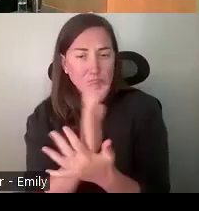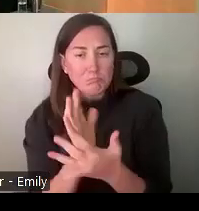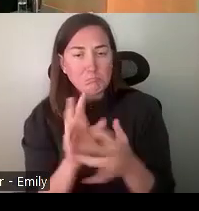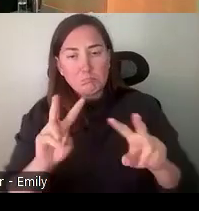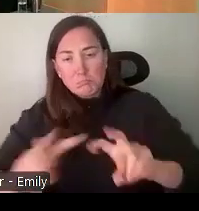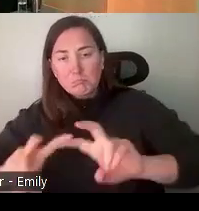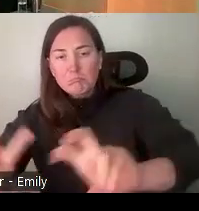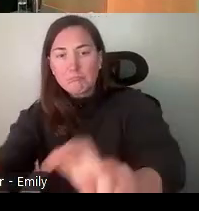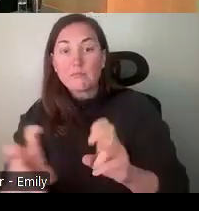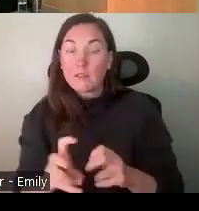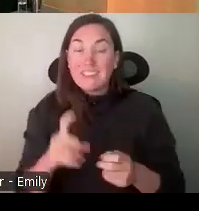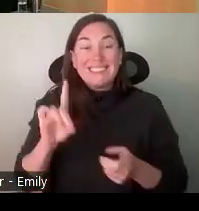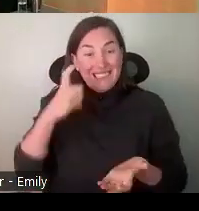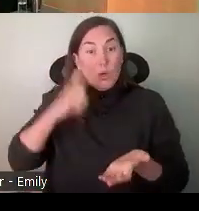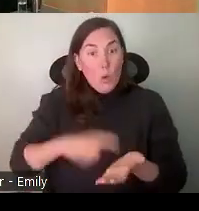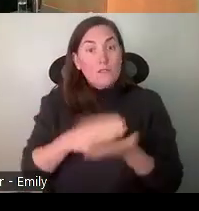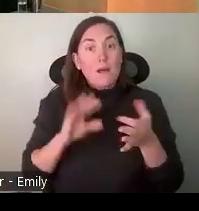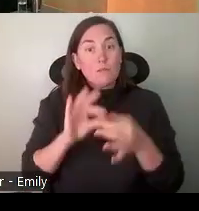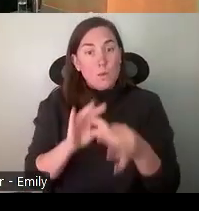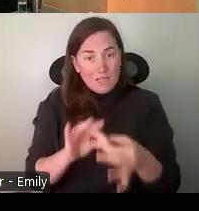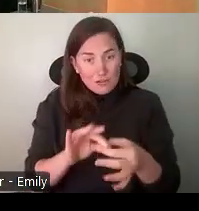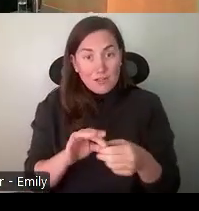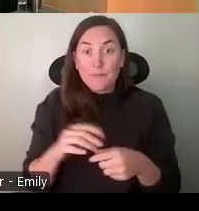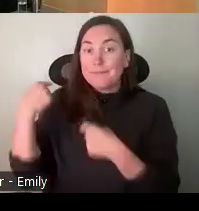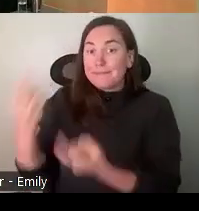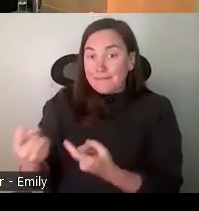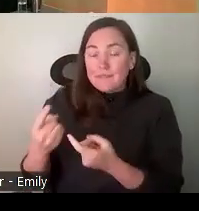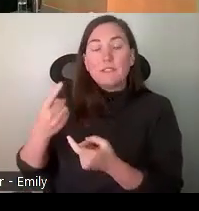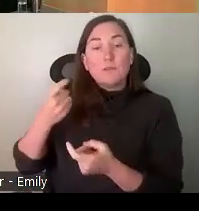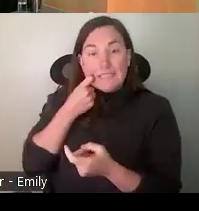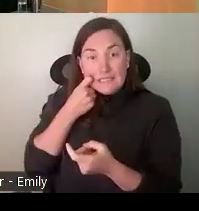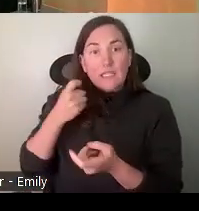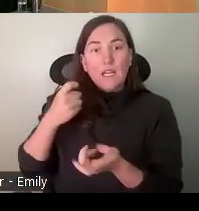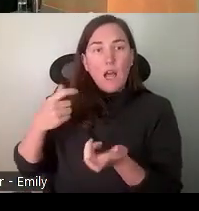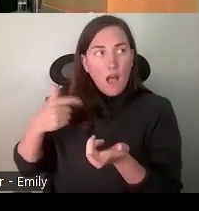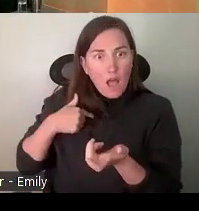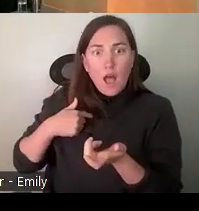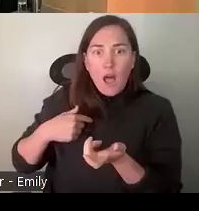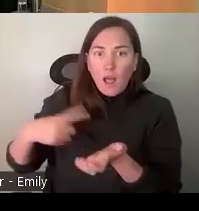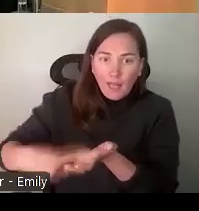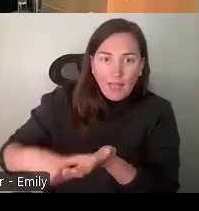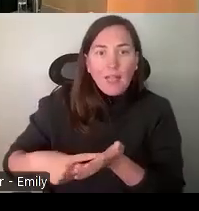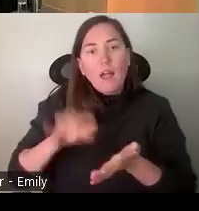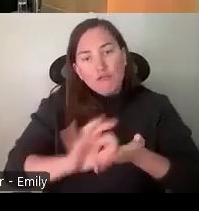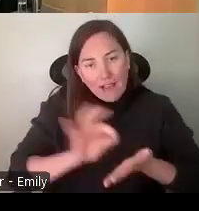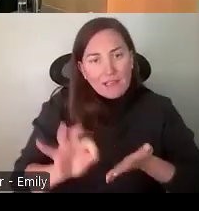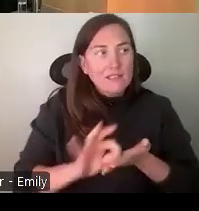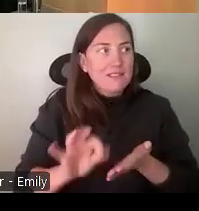some associations. So I've been focusing for the last few minutes on that, the ratings in the mismatch